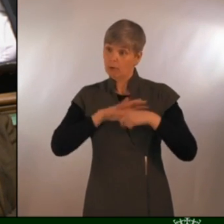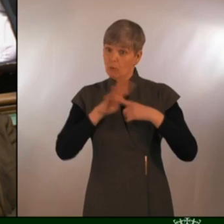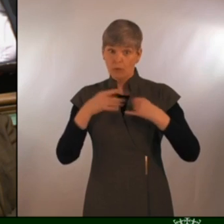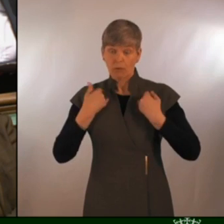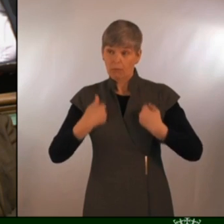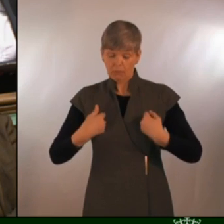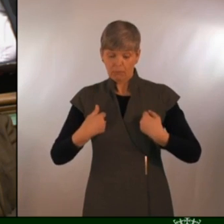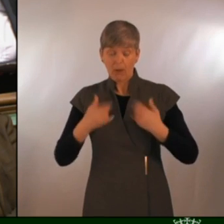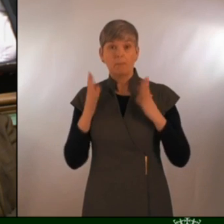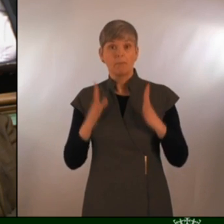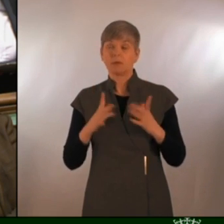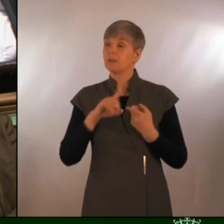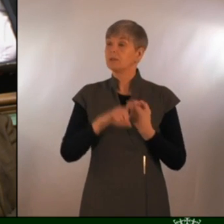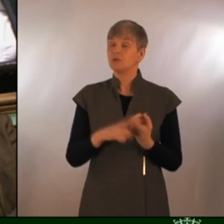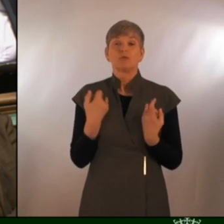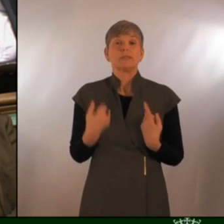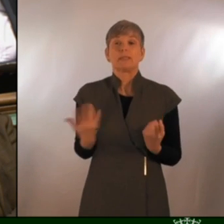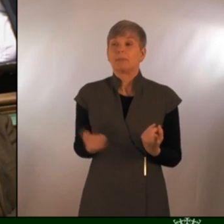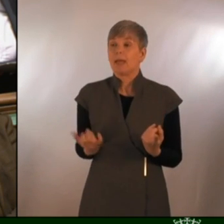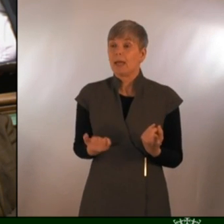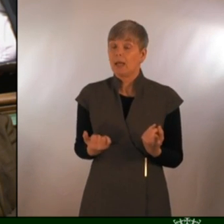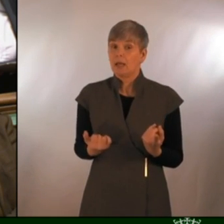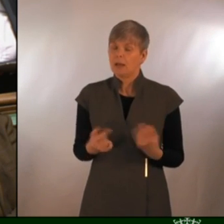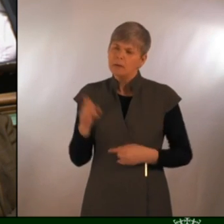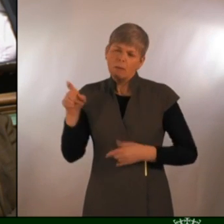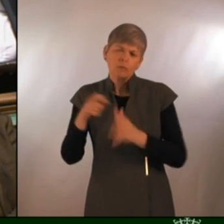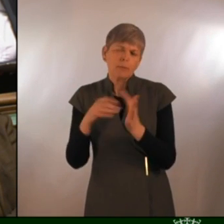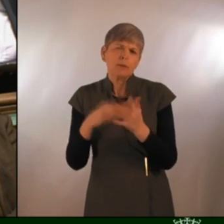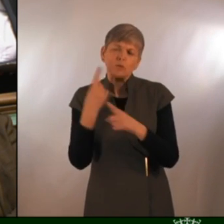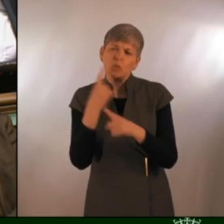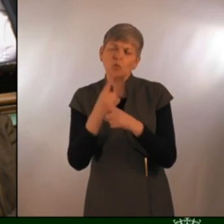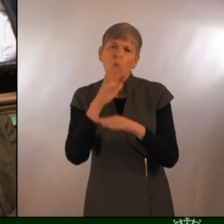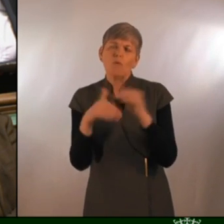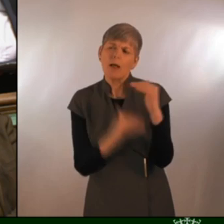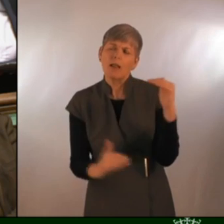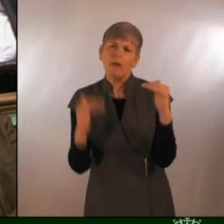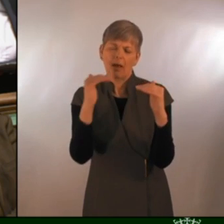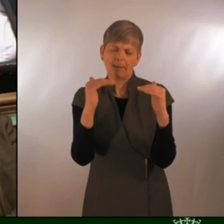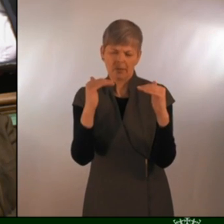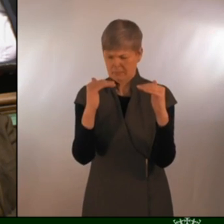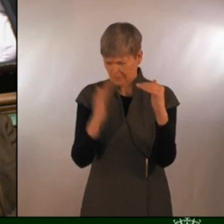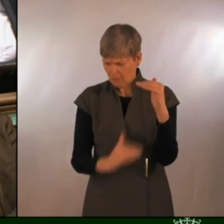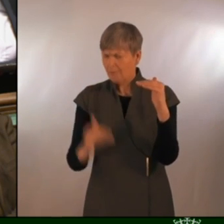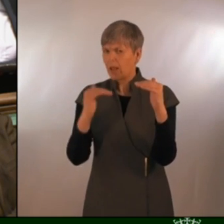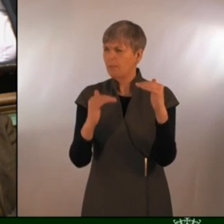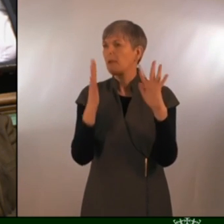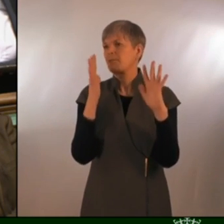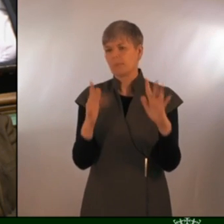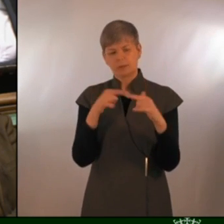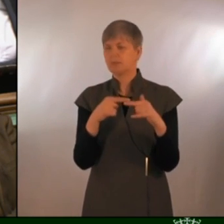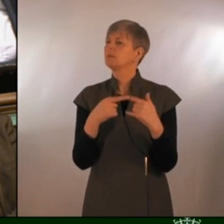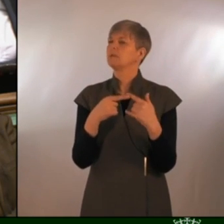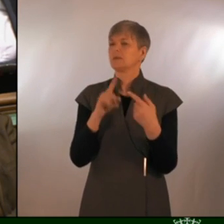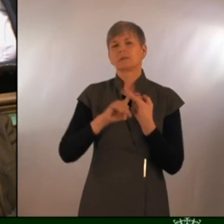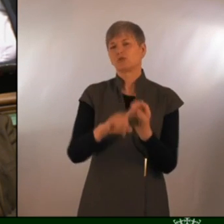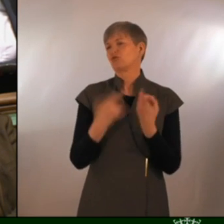truly committed to levelling up, a good place to start must be statutory sick pay. Will he take the opportunity to stand up today